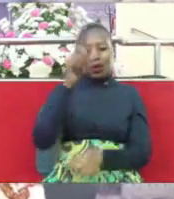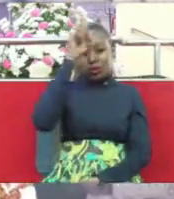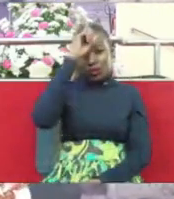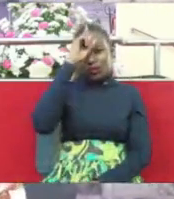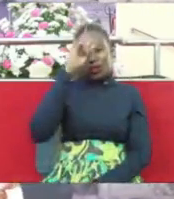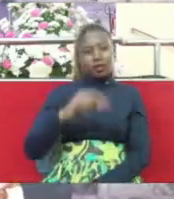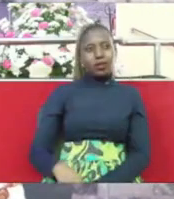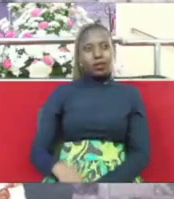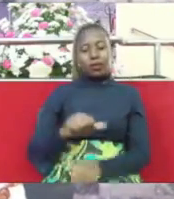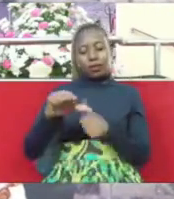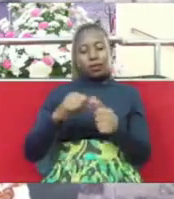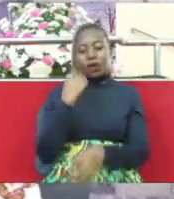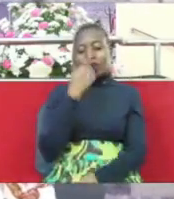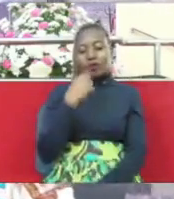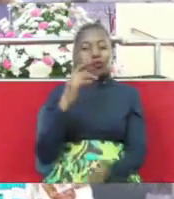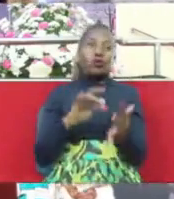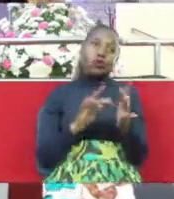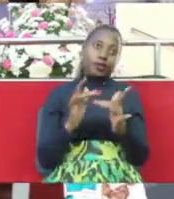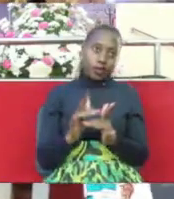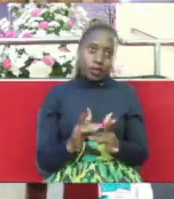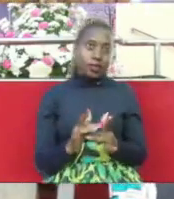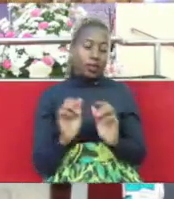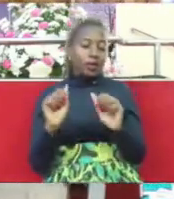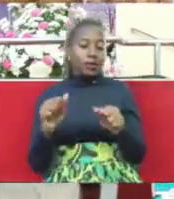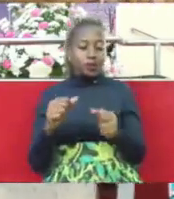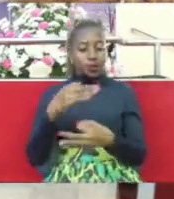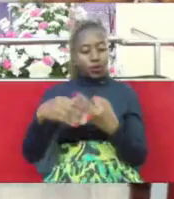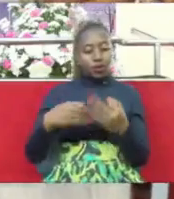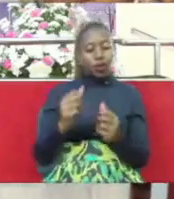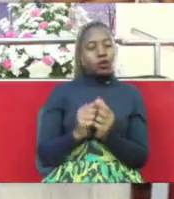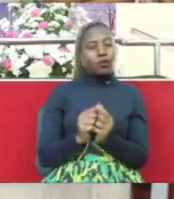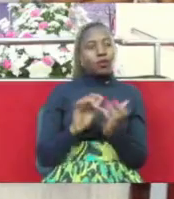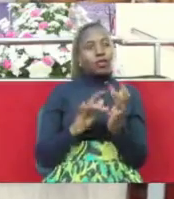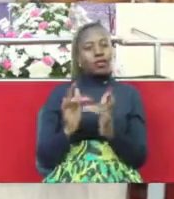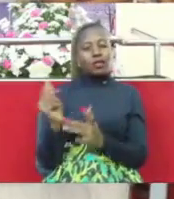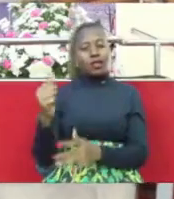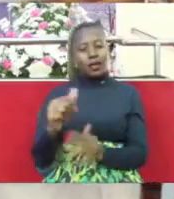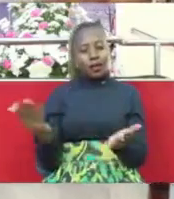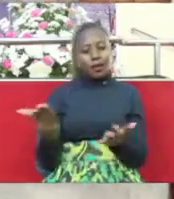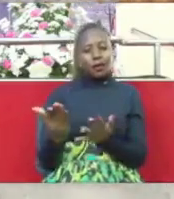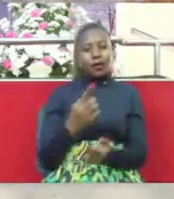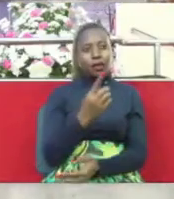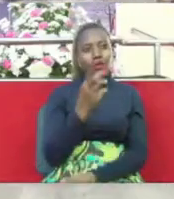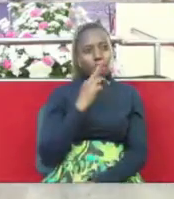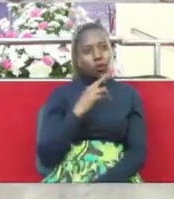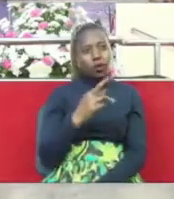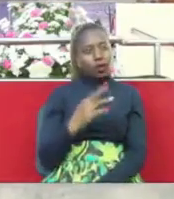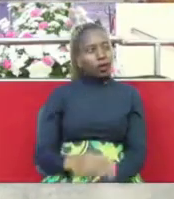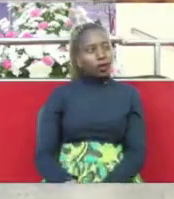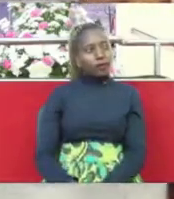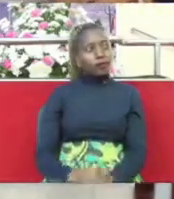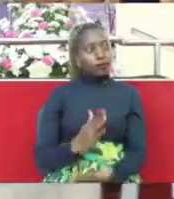Jesus. And you can fellowship with Jesus wherever it is that you are. The altar